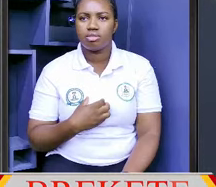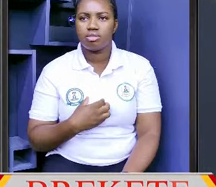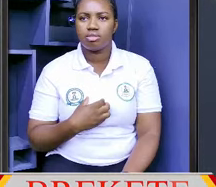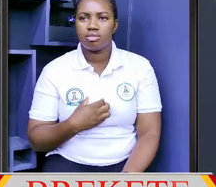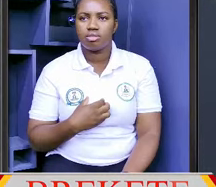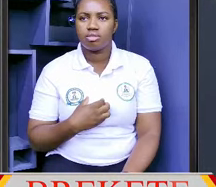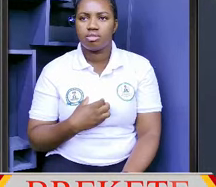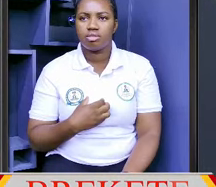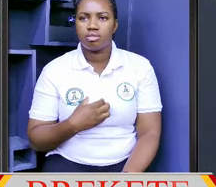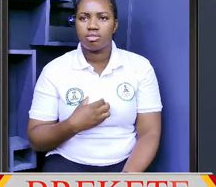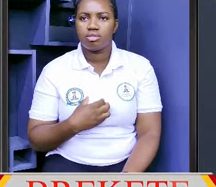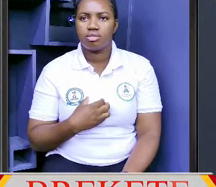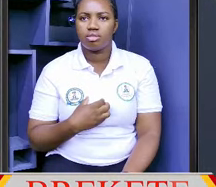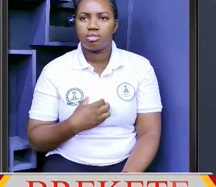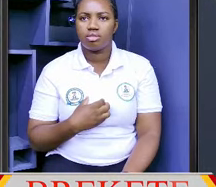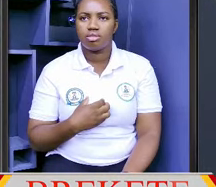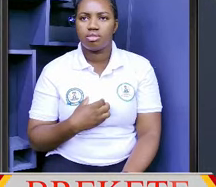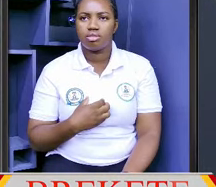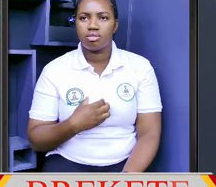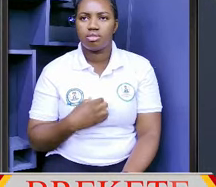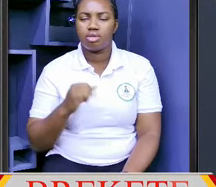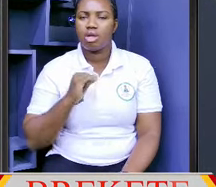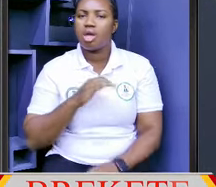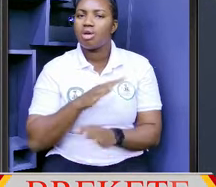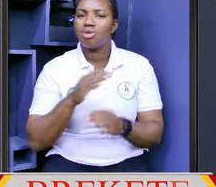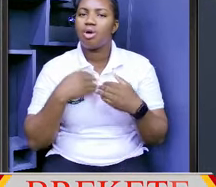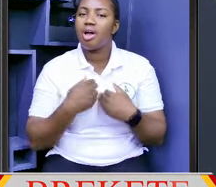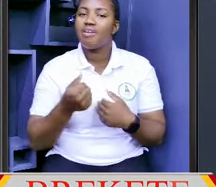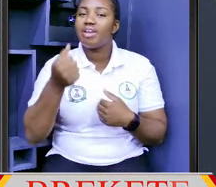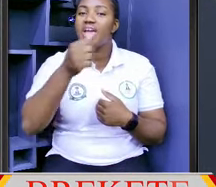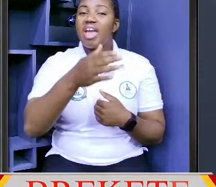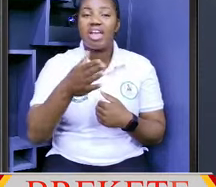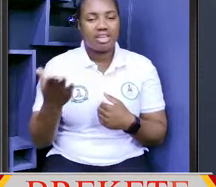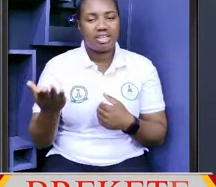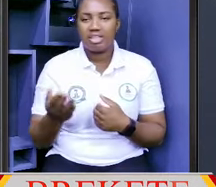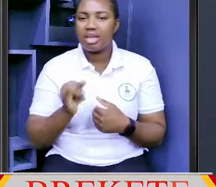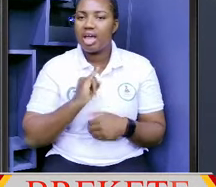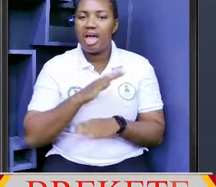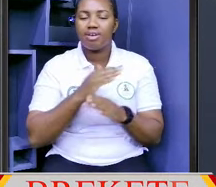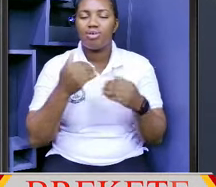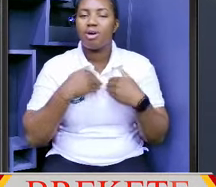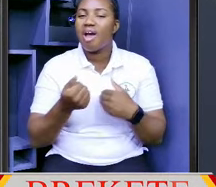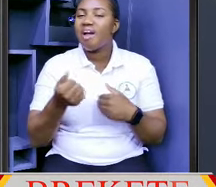medicine. I don't have anything. Yeah.